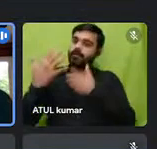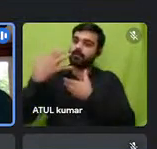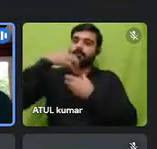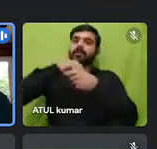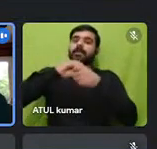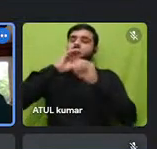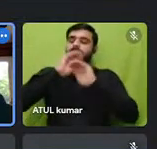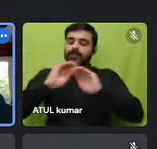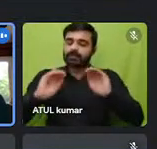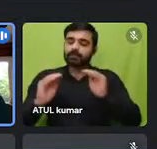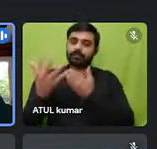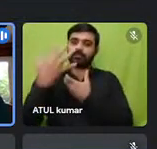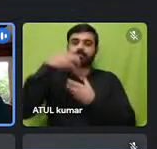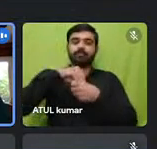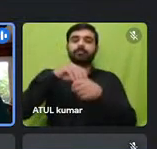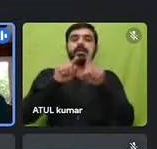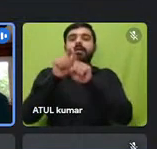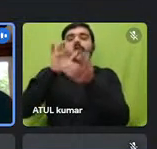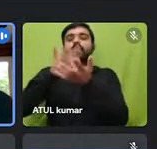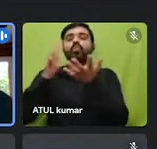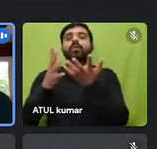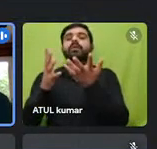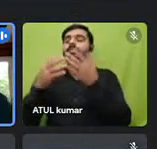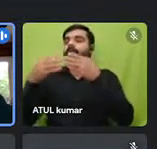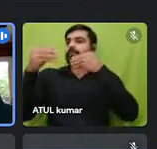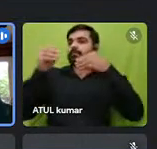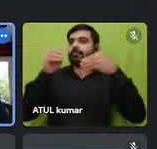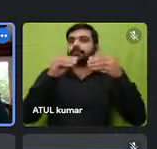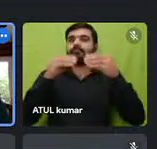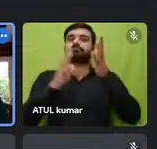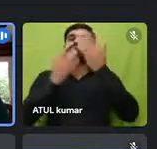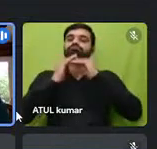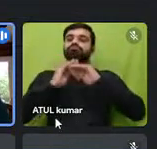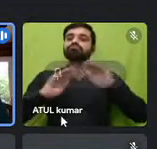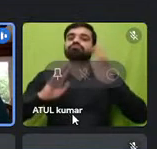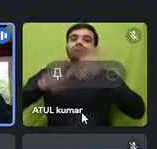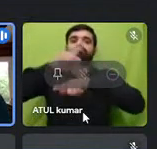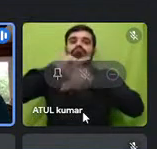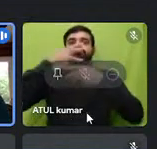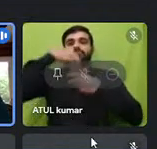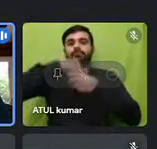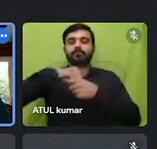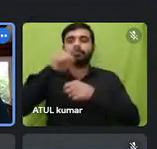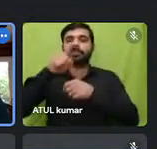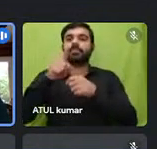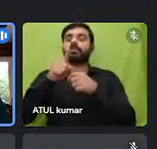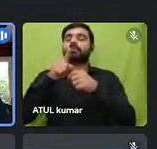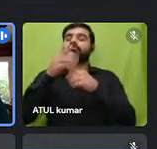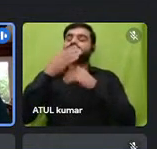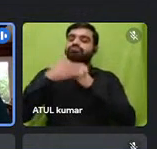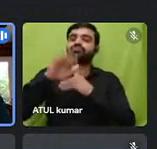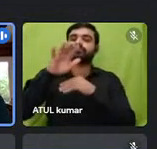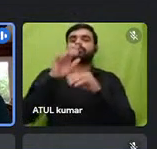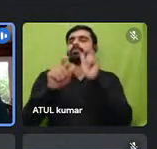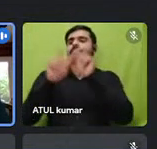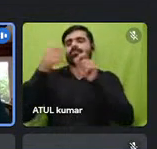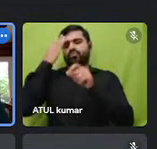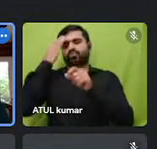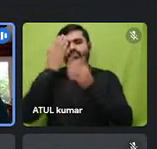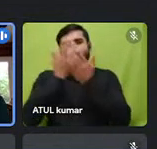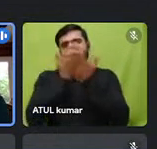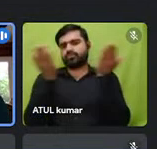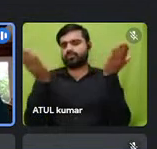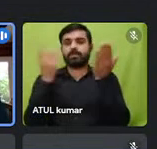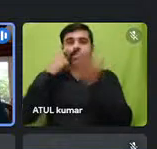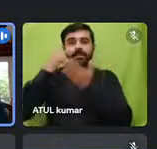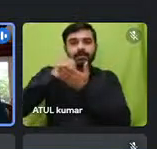early childhood, somewhere between infancy and childhood. And then it tapers off. So everybody knows that if you